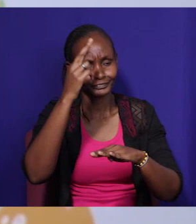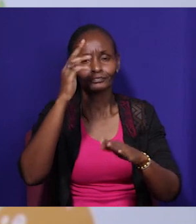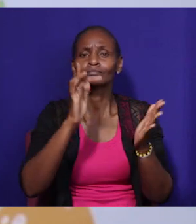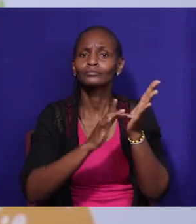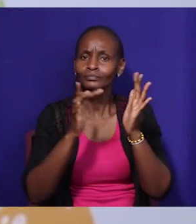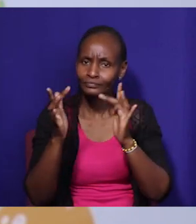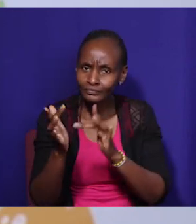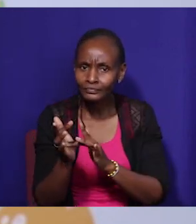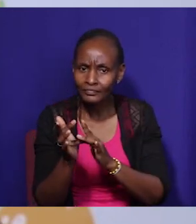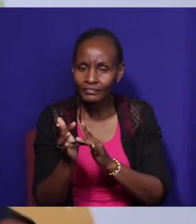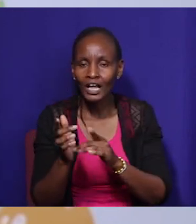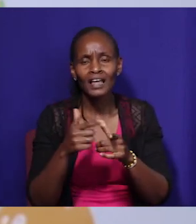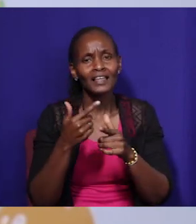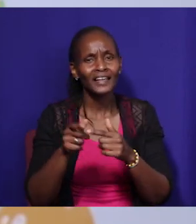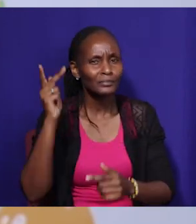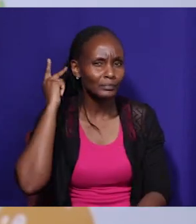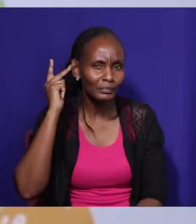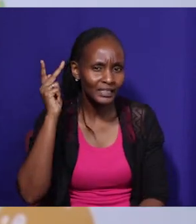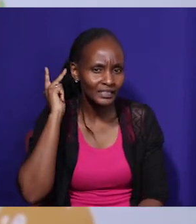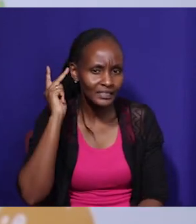and Simon Peter